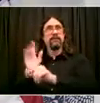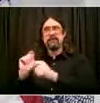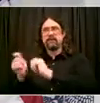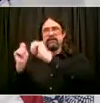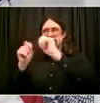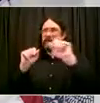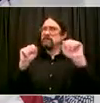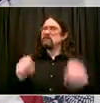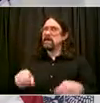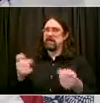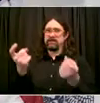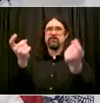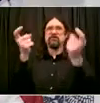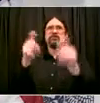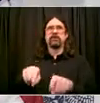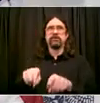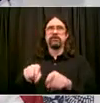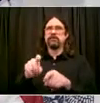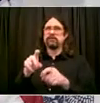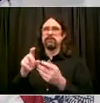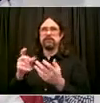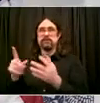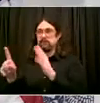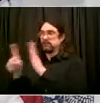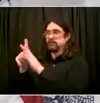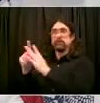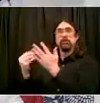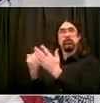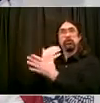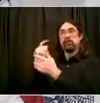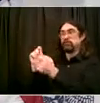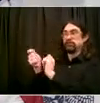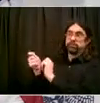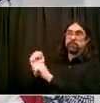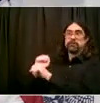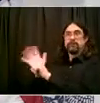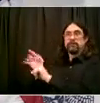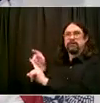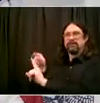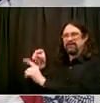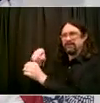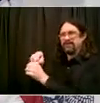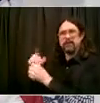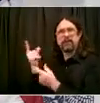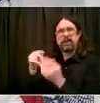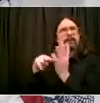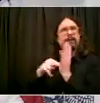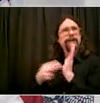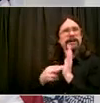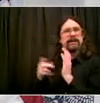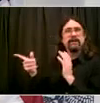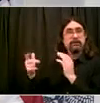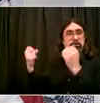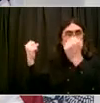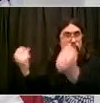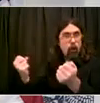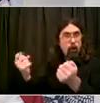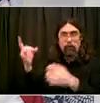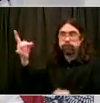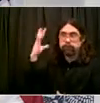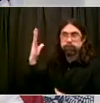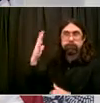particularly perilous. We don't know enough to say with assurance how they will respond to vaccine, how